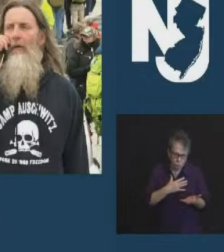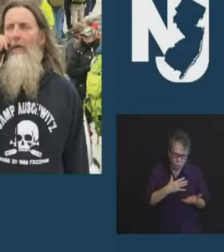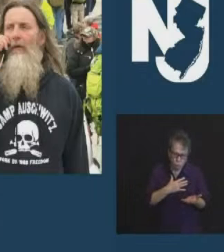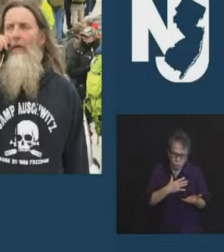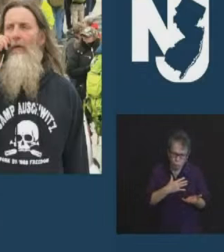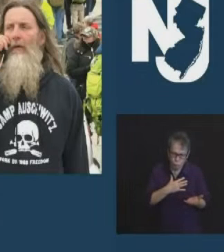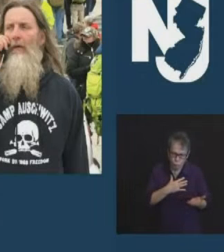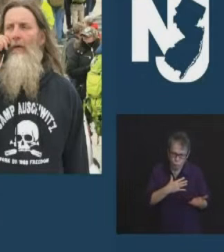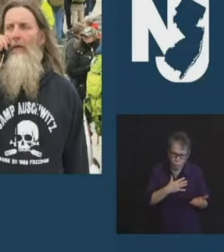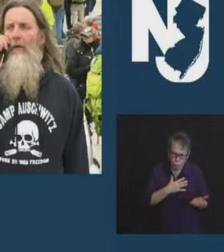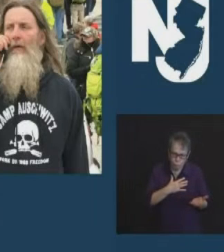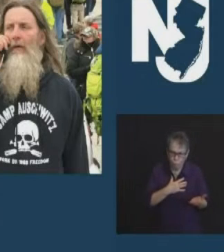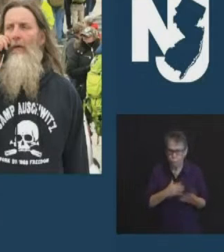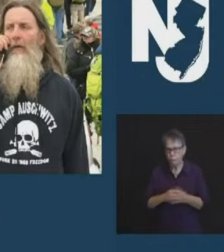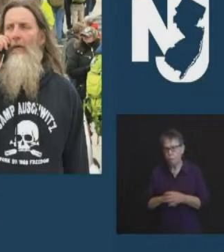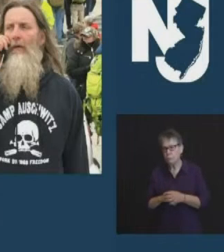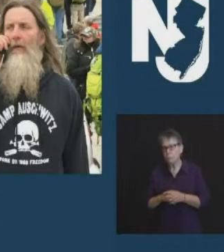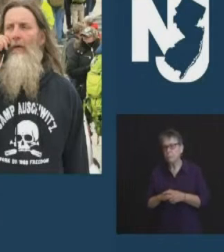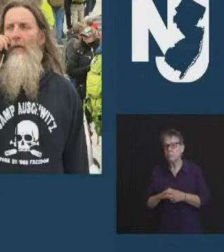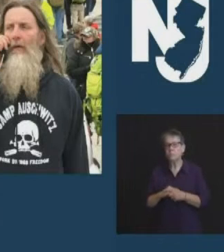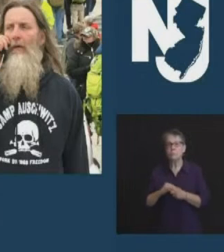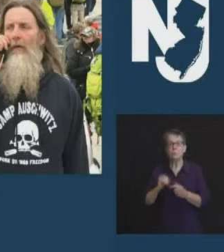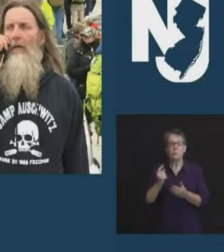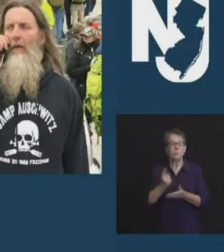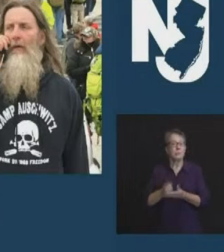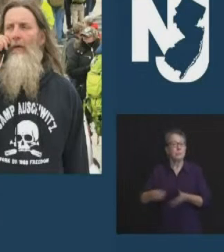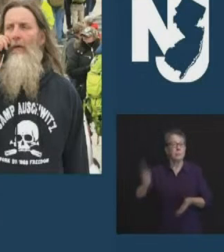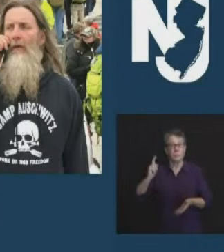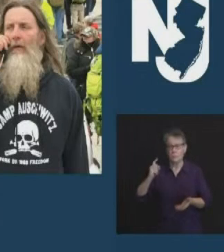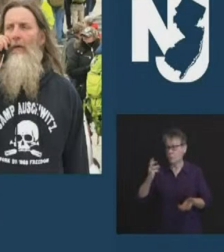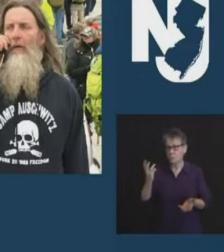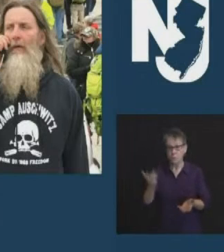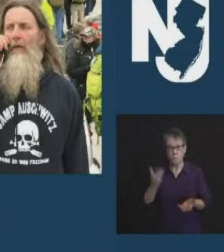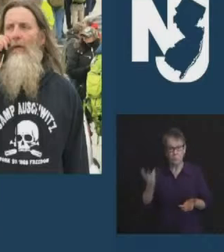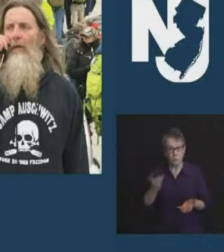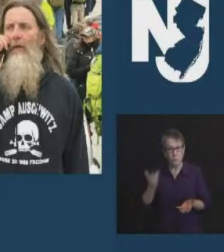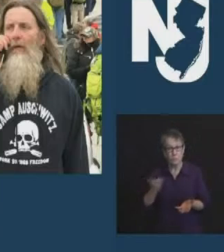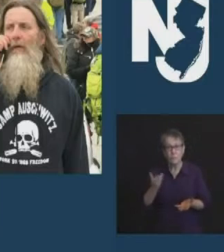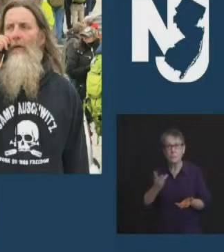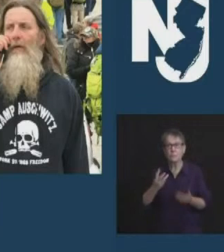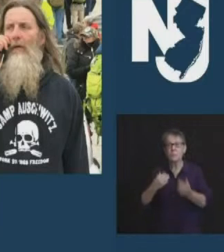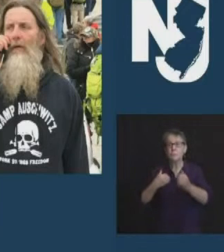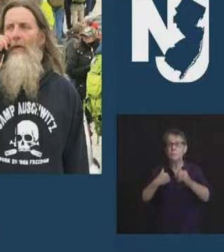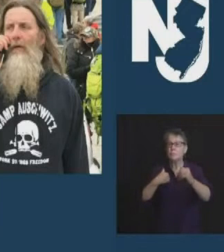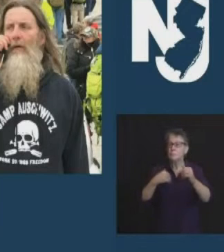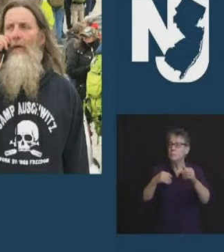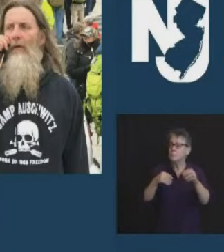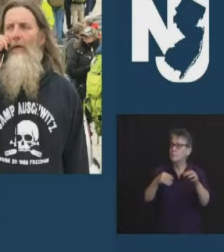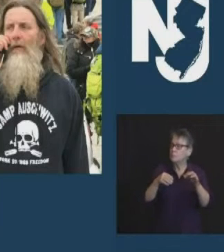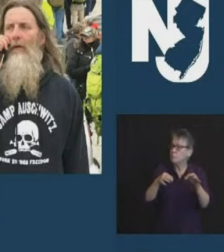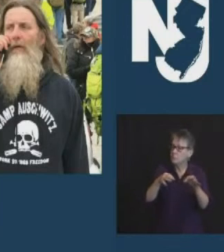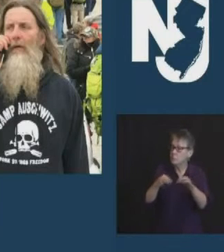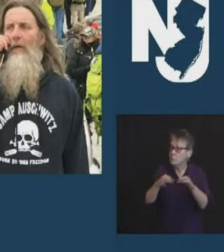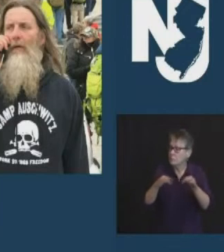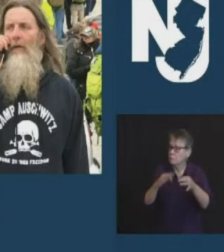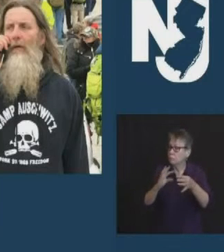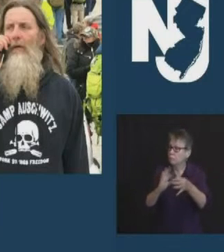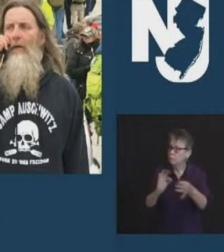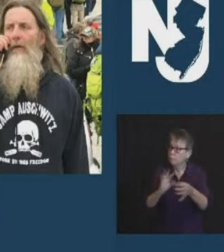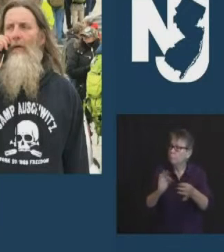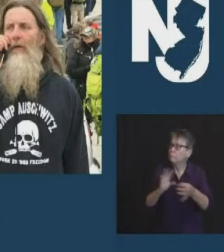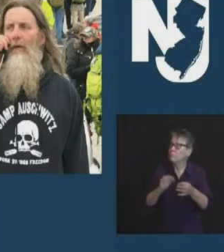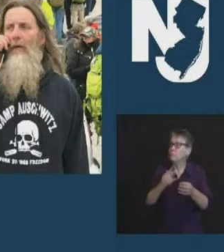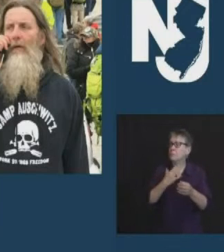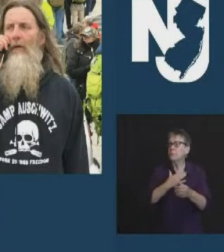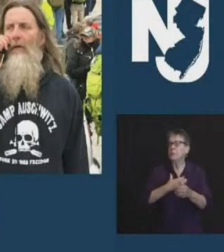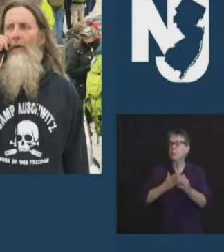and by the way, as we sit here, our republic is in the balance. Please say a prayer for our country. I think you can look that up on the tape. I was not aware of what was